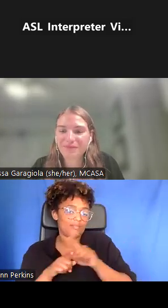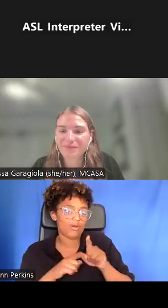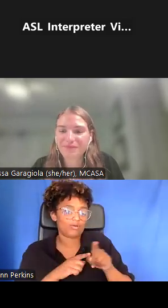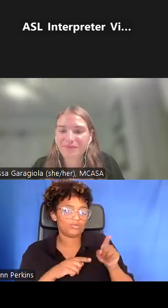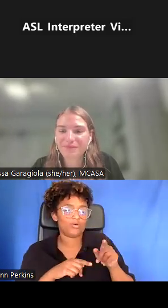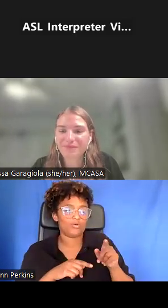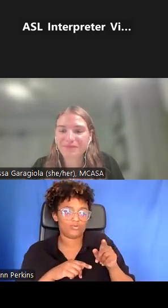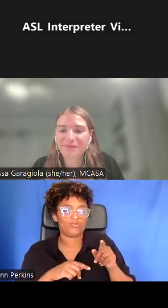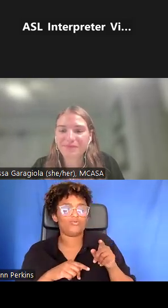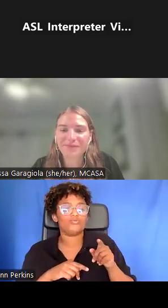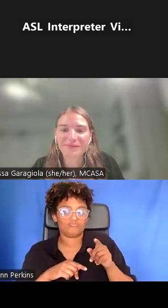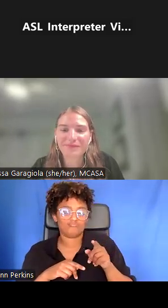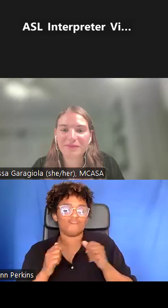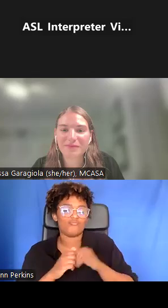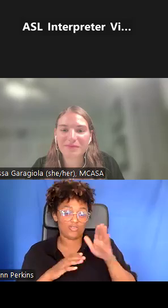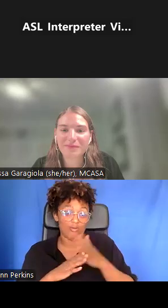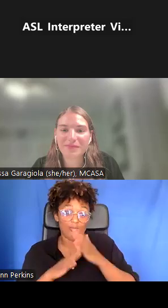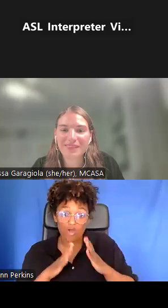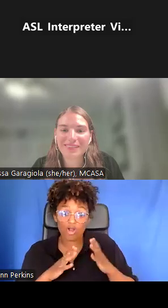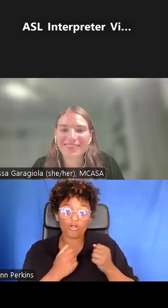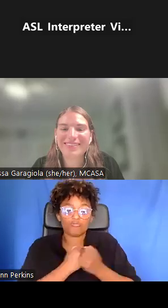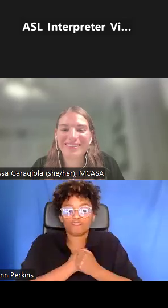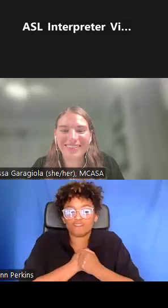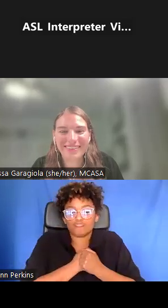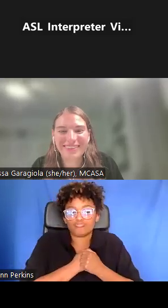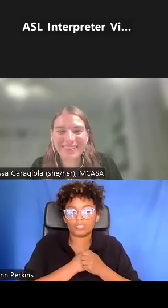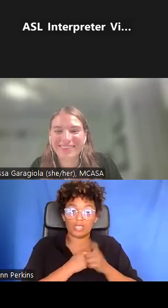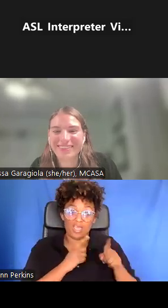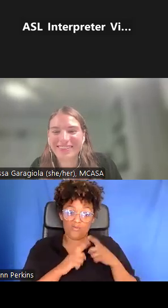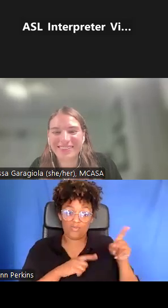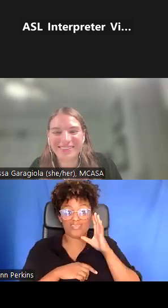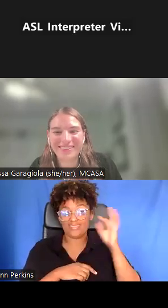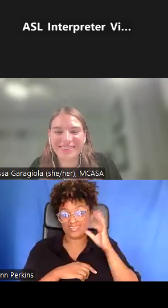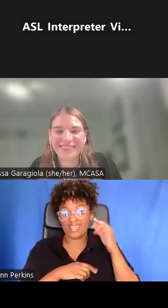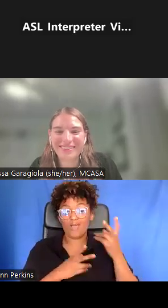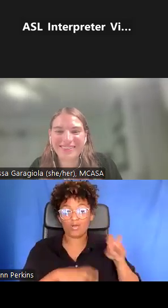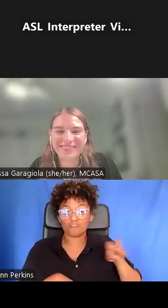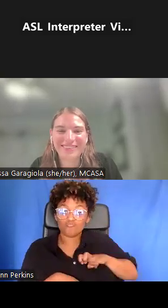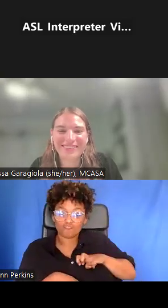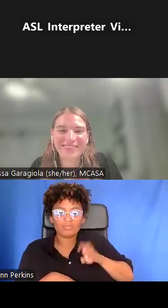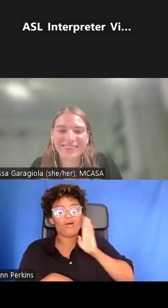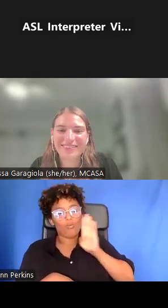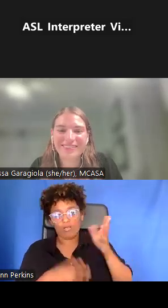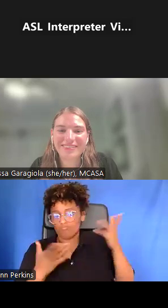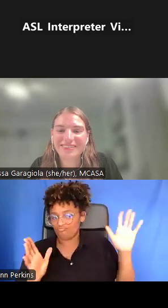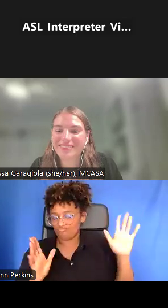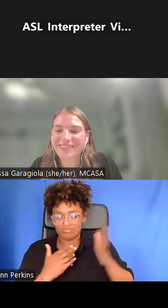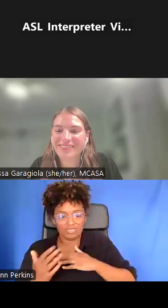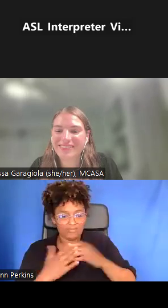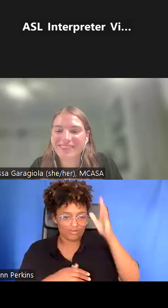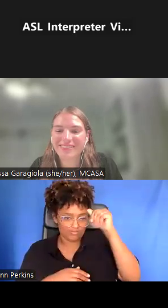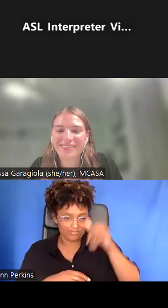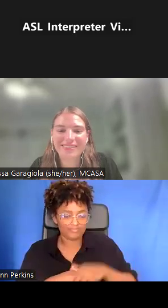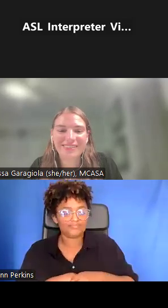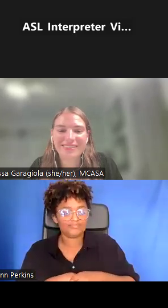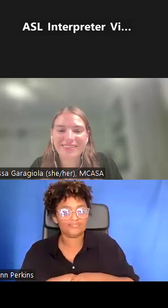their spouse. Like I'll tell you, this cat, when he wants cuddles. Nothing will get in his way. So great example of